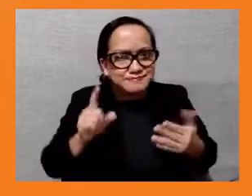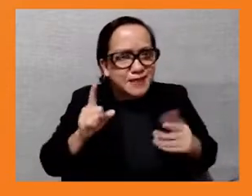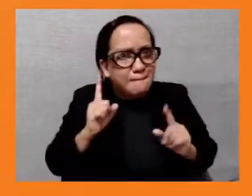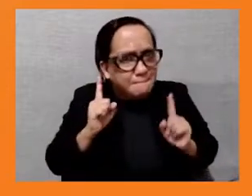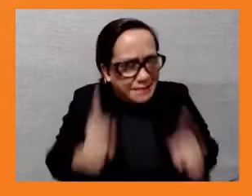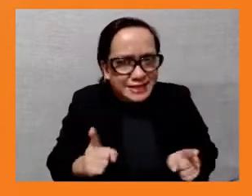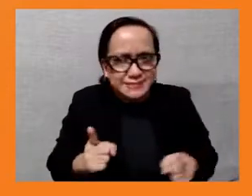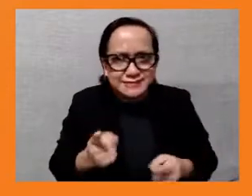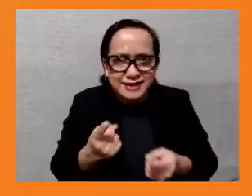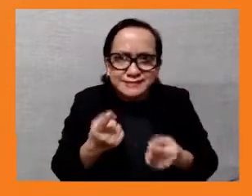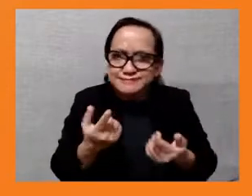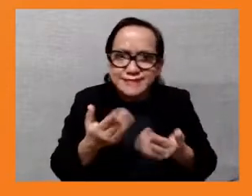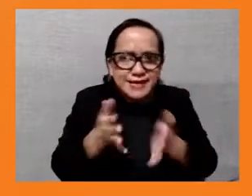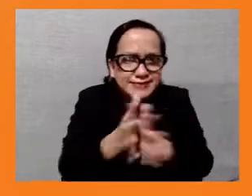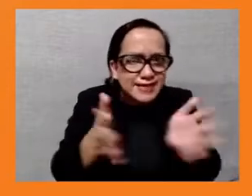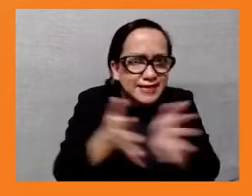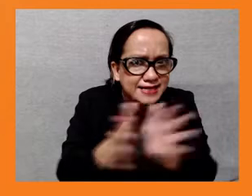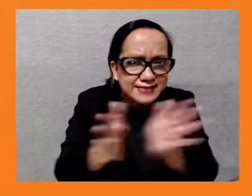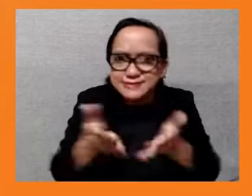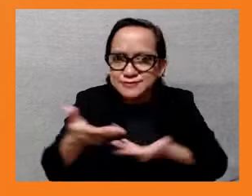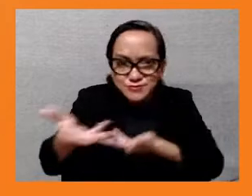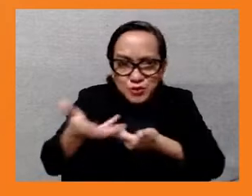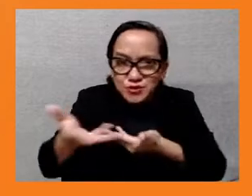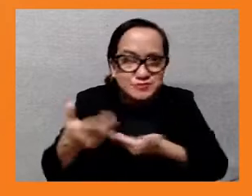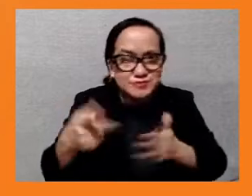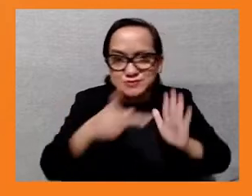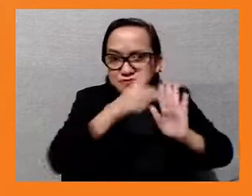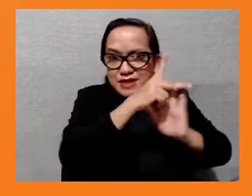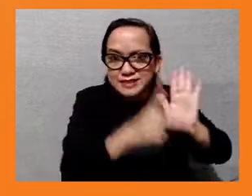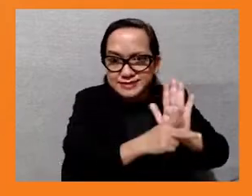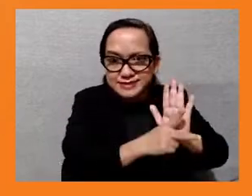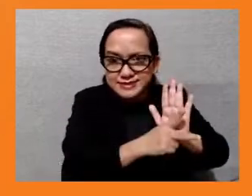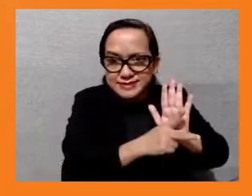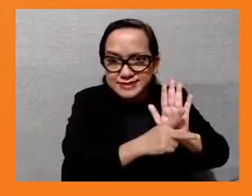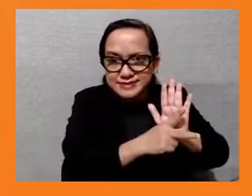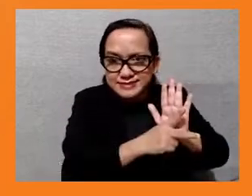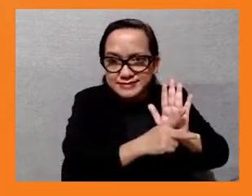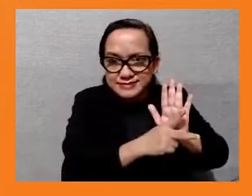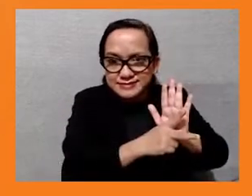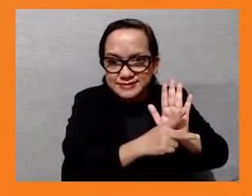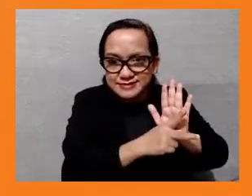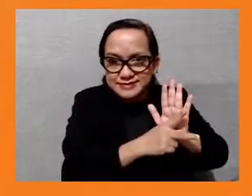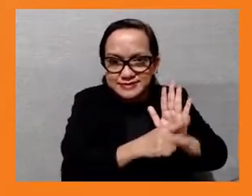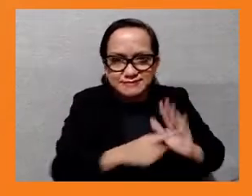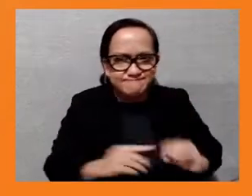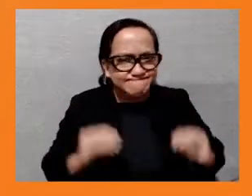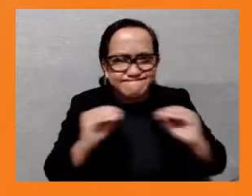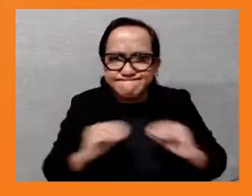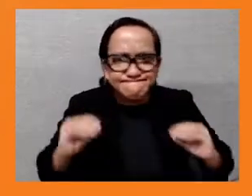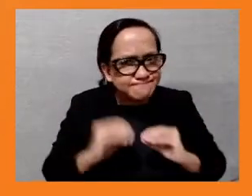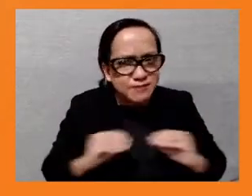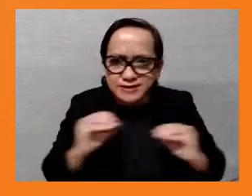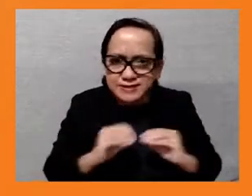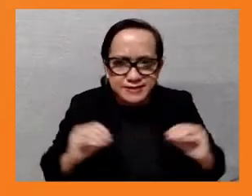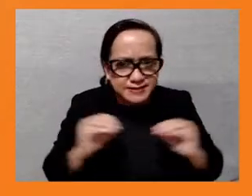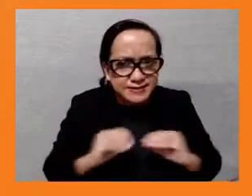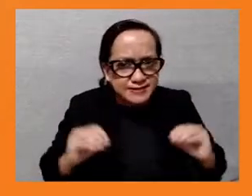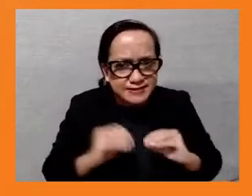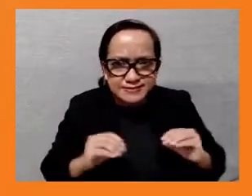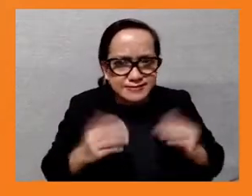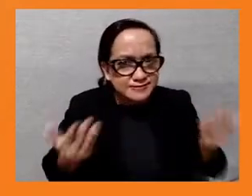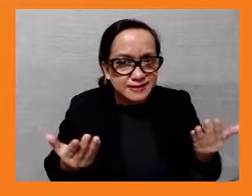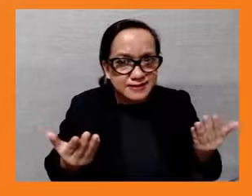a formal orientation with all concerned parties. You have this training, dialogue, consultation,